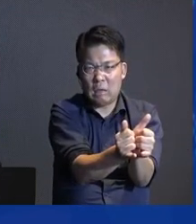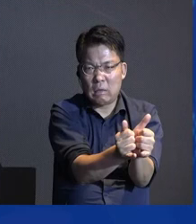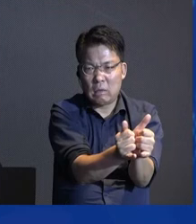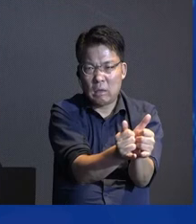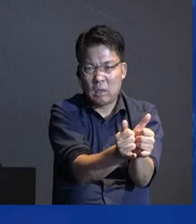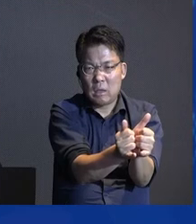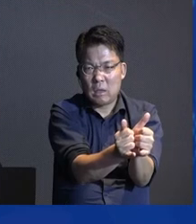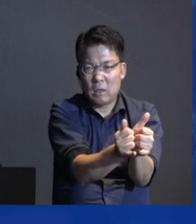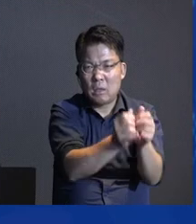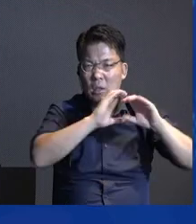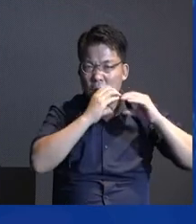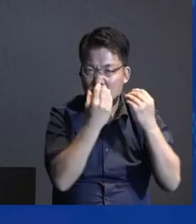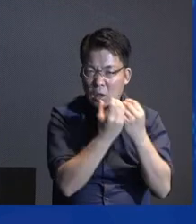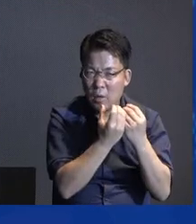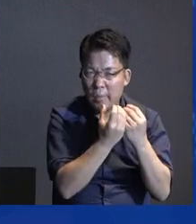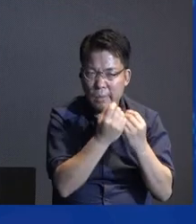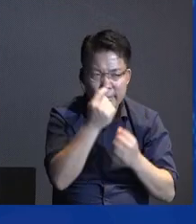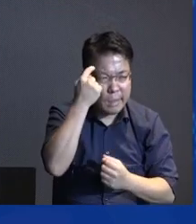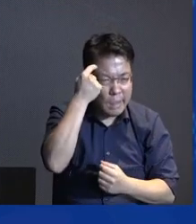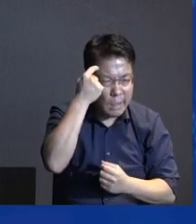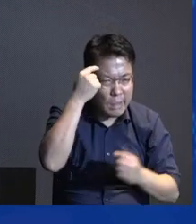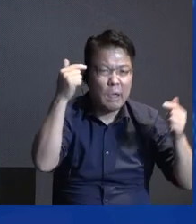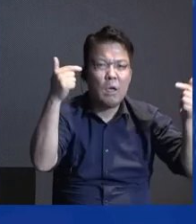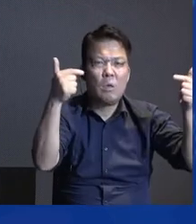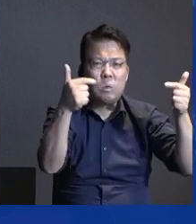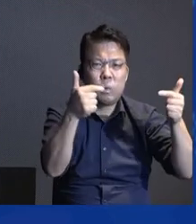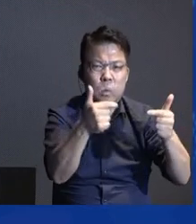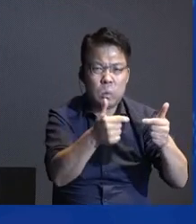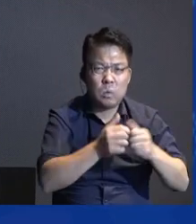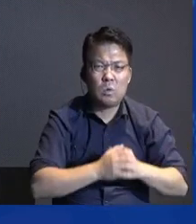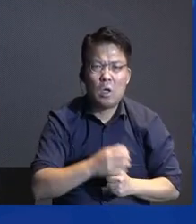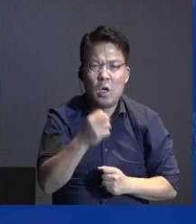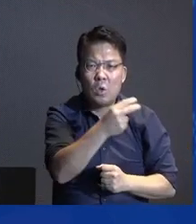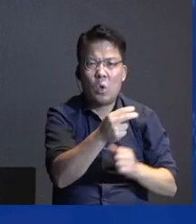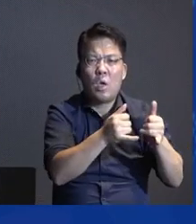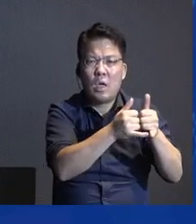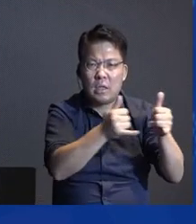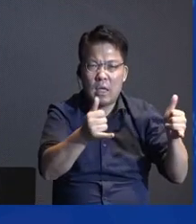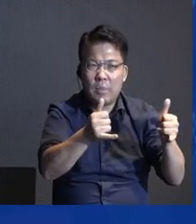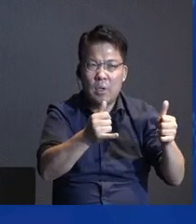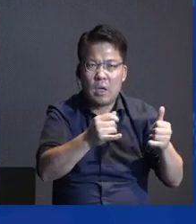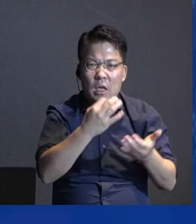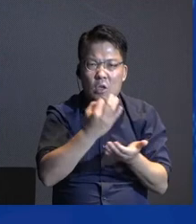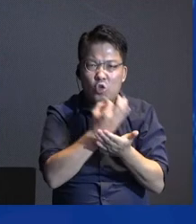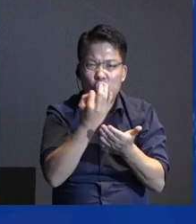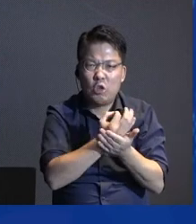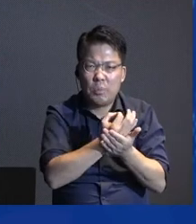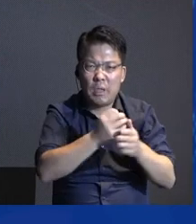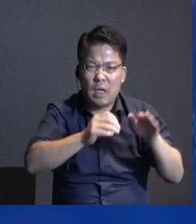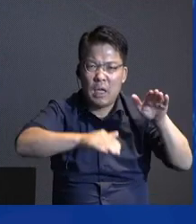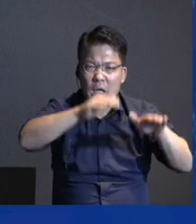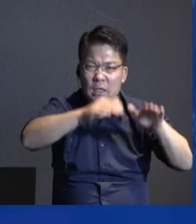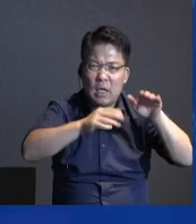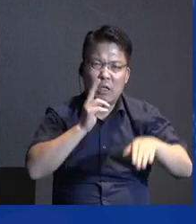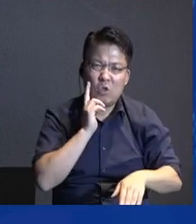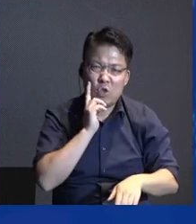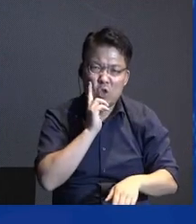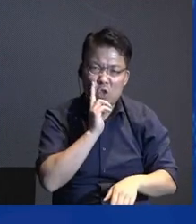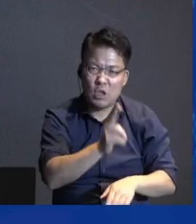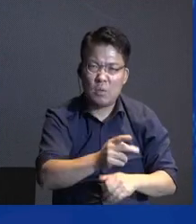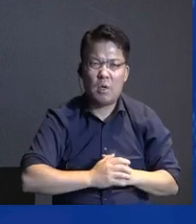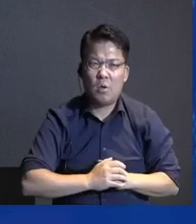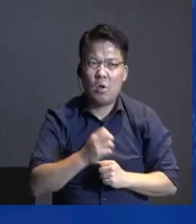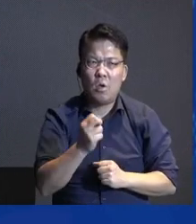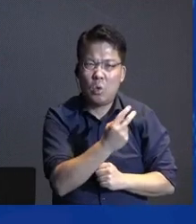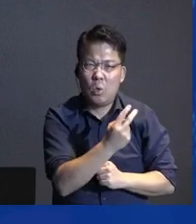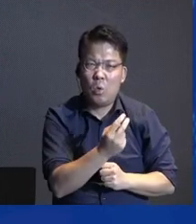too. There are increasing cases of isolation and loneliness that cannot be supported by the national system under